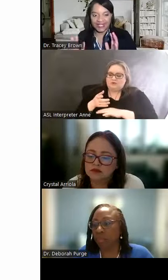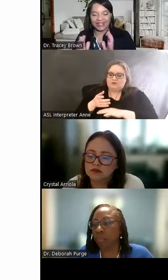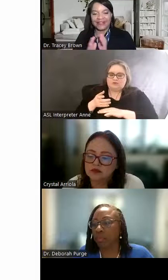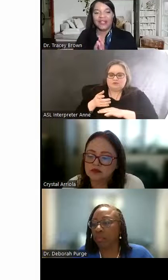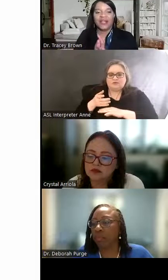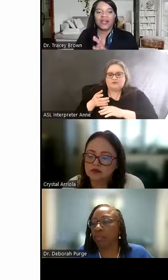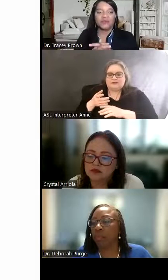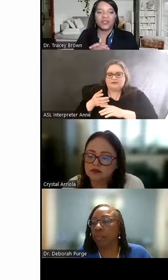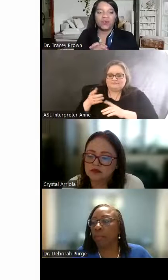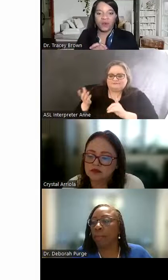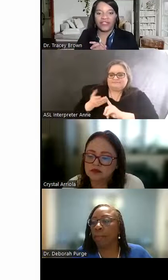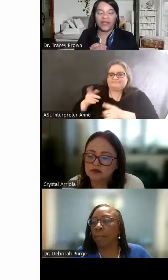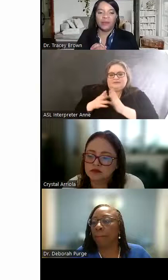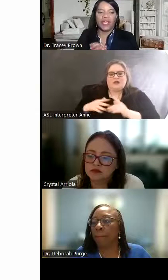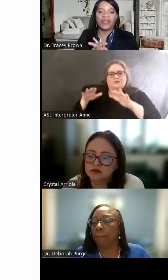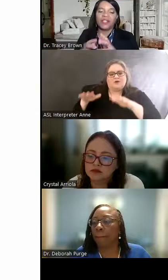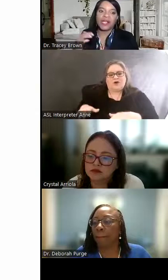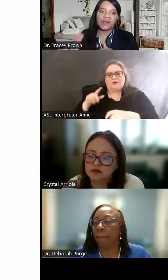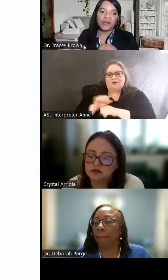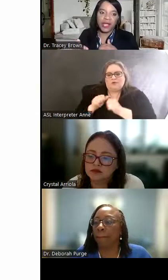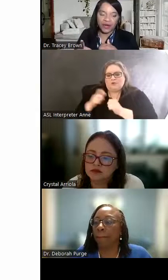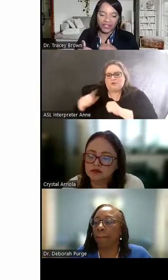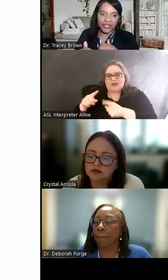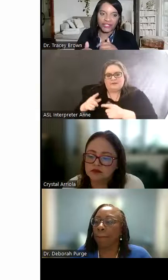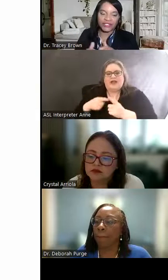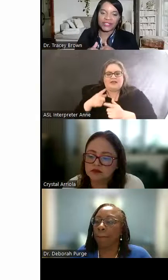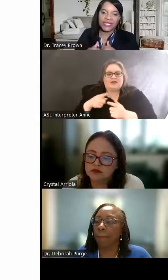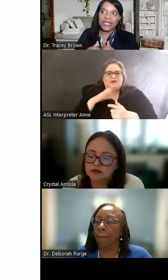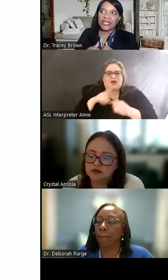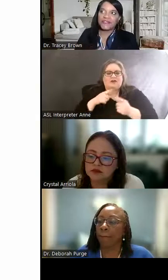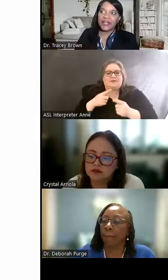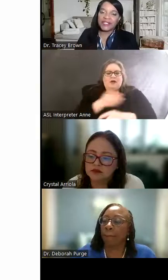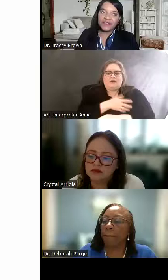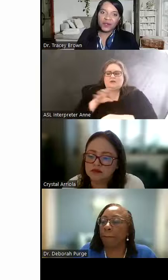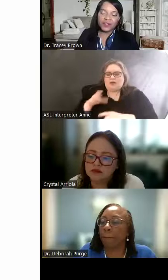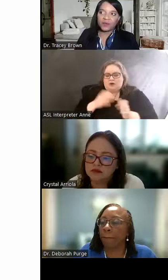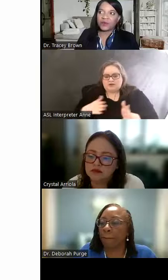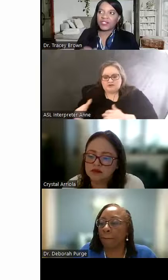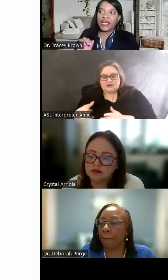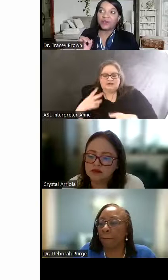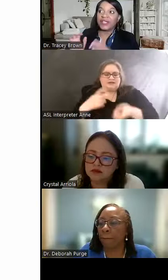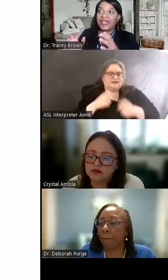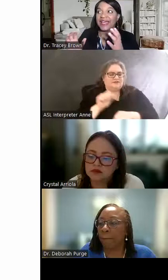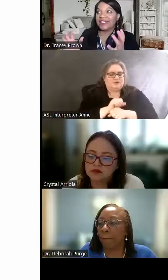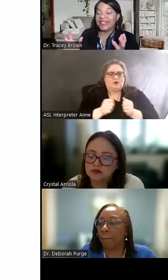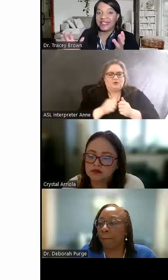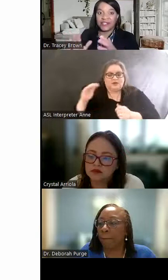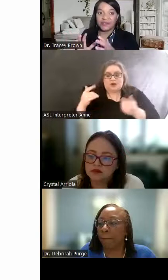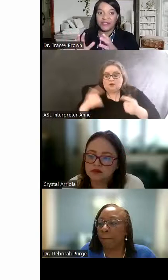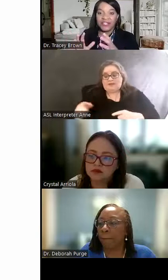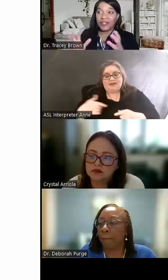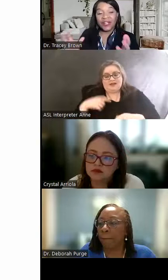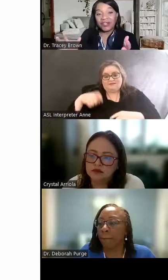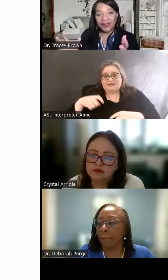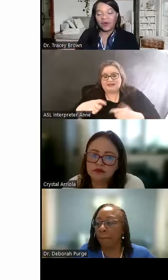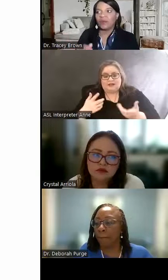calmer state to work with them? And then we talk about empowering strategies. It's very difficult to work with a child when they have a need in terms of